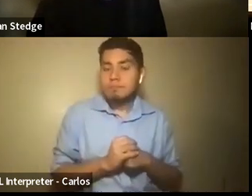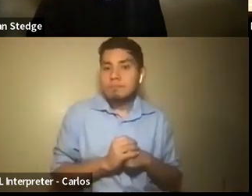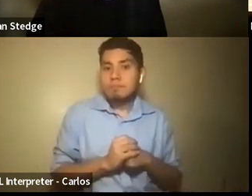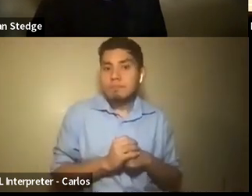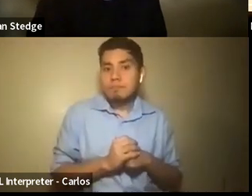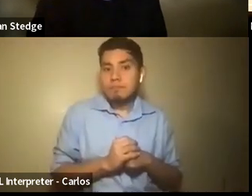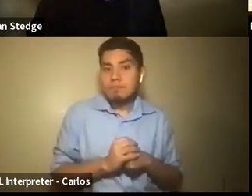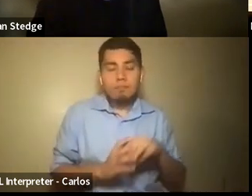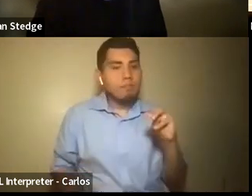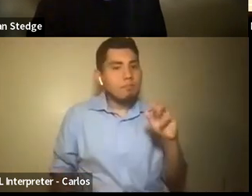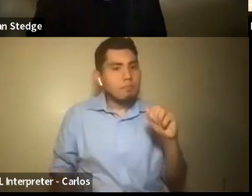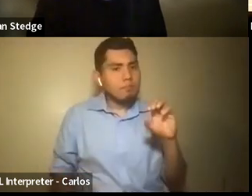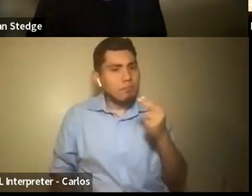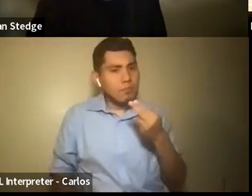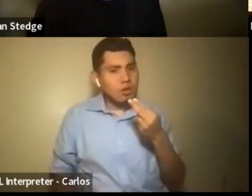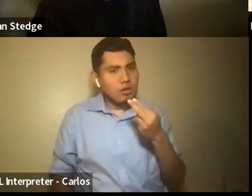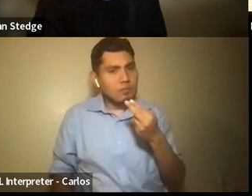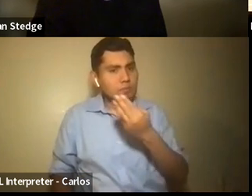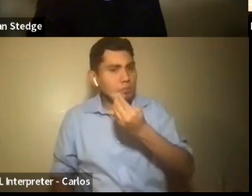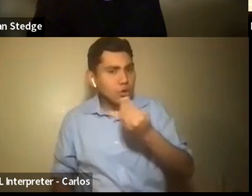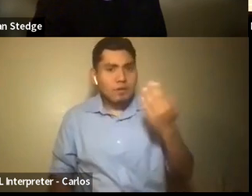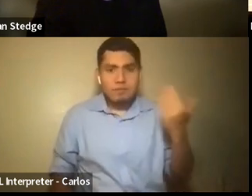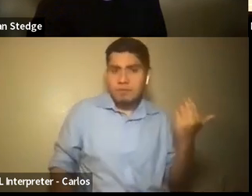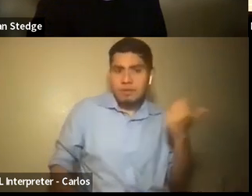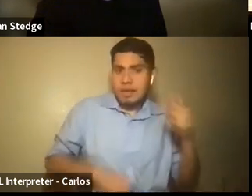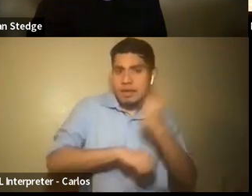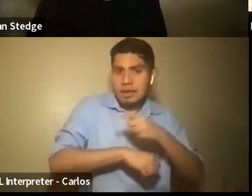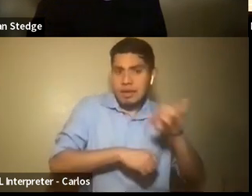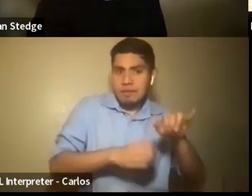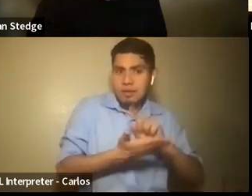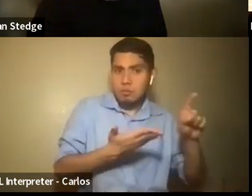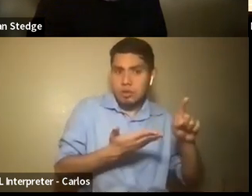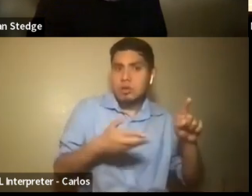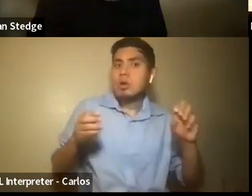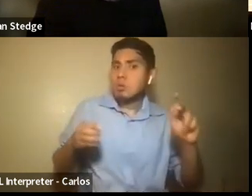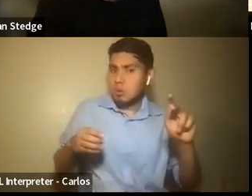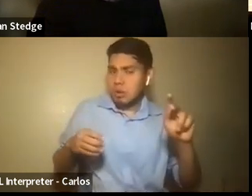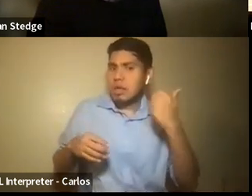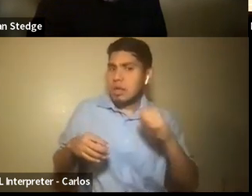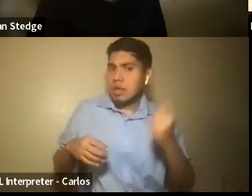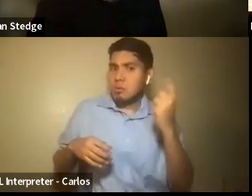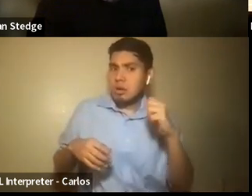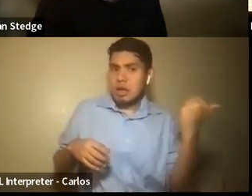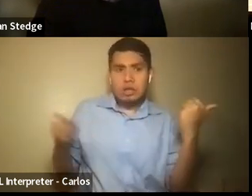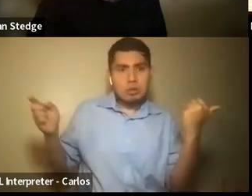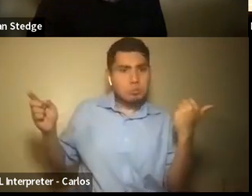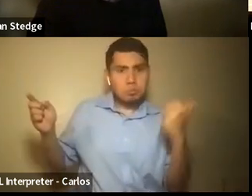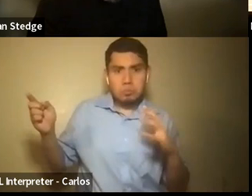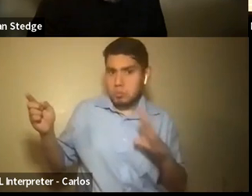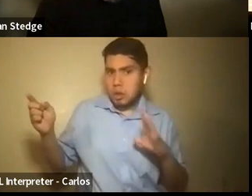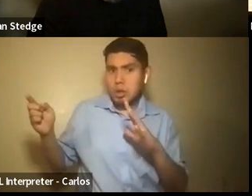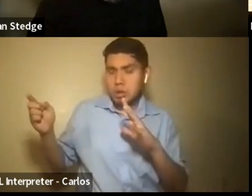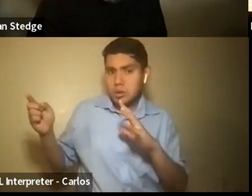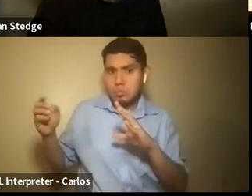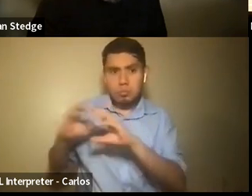March 15th, March 14th, anytime that week. Okay, anybody on the call have any problems with March 14th or 15th? The